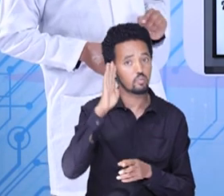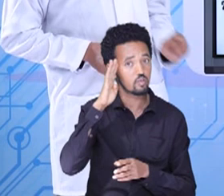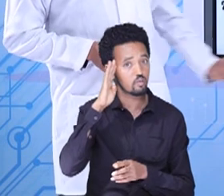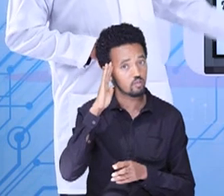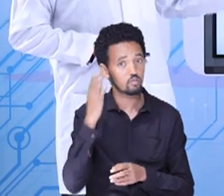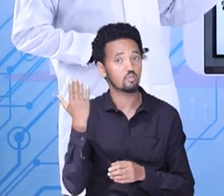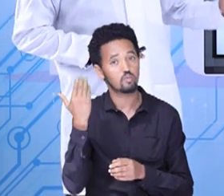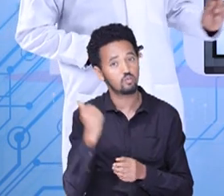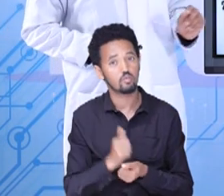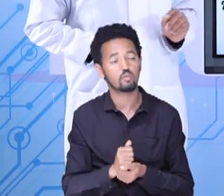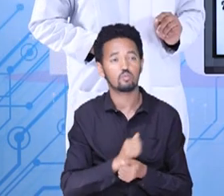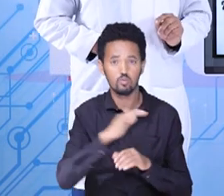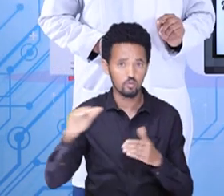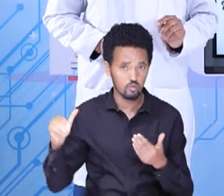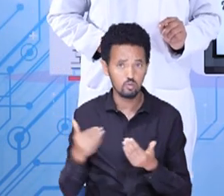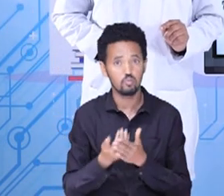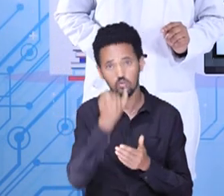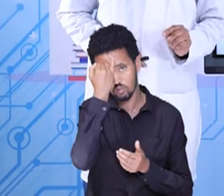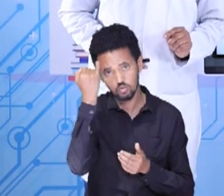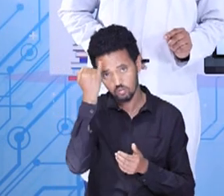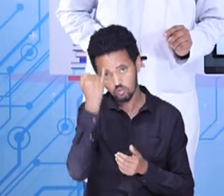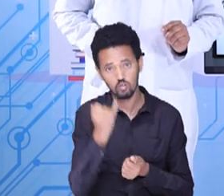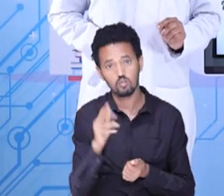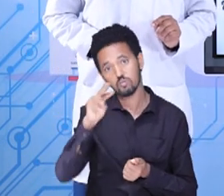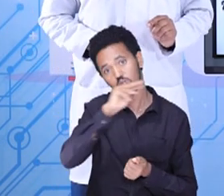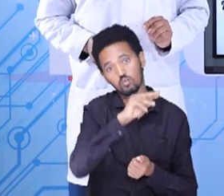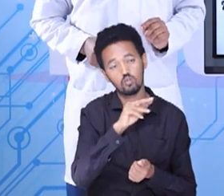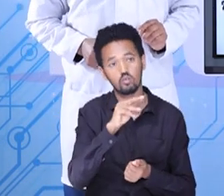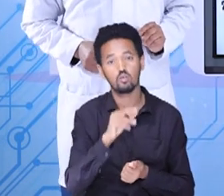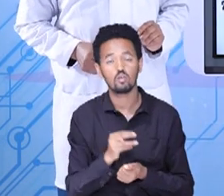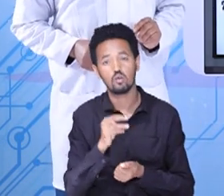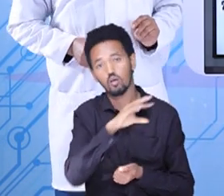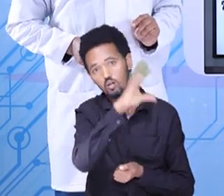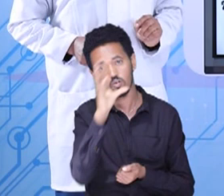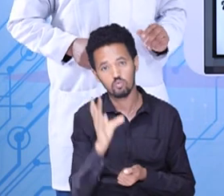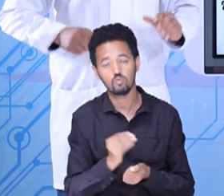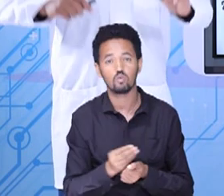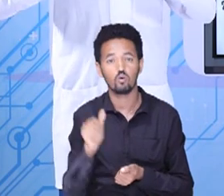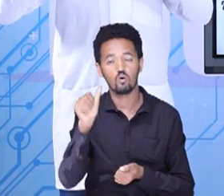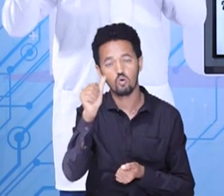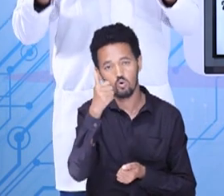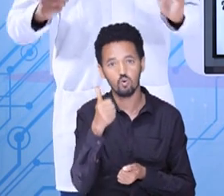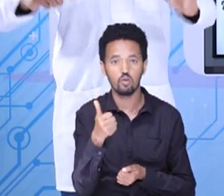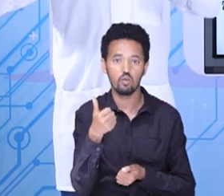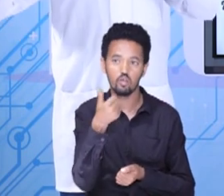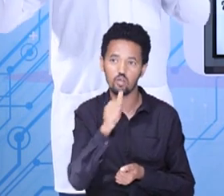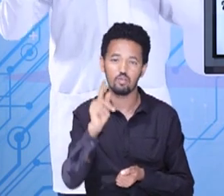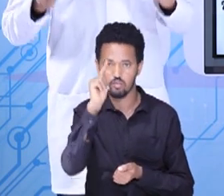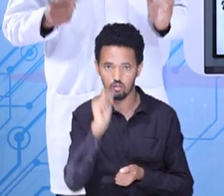British regard the whole of Italian East Africa OITA. OITA means